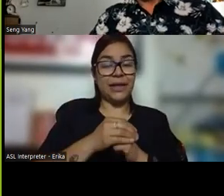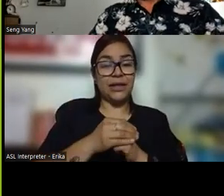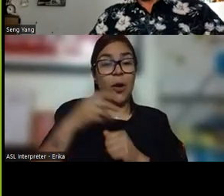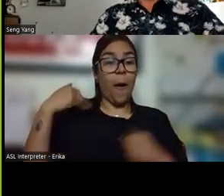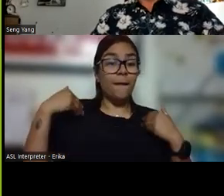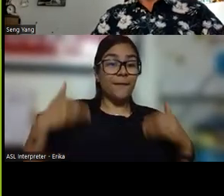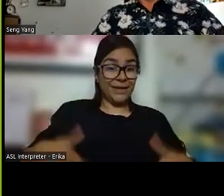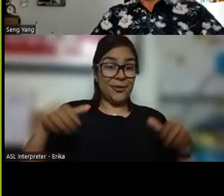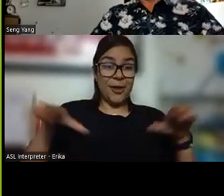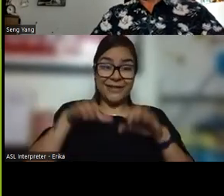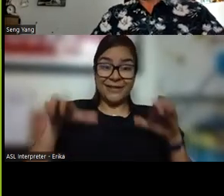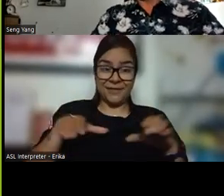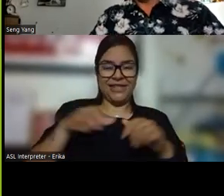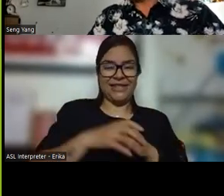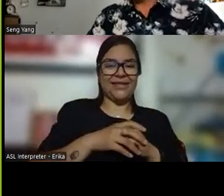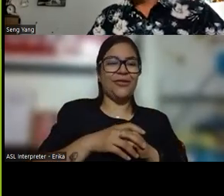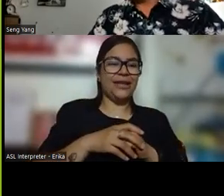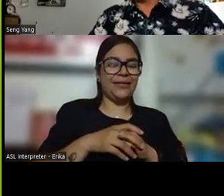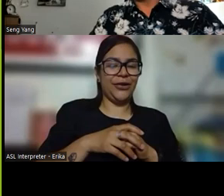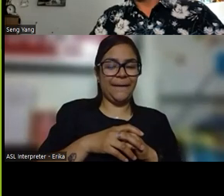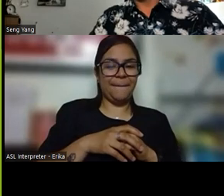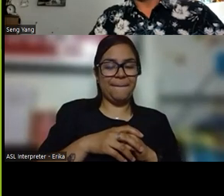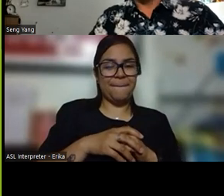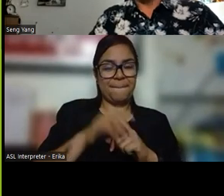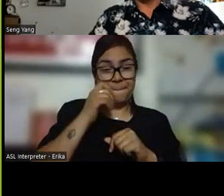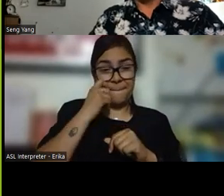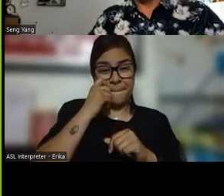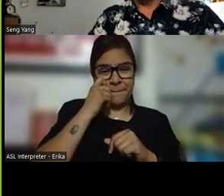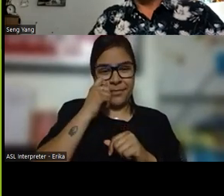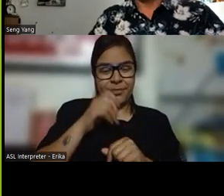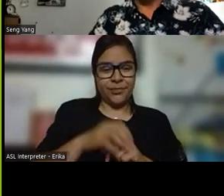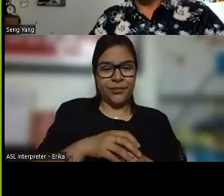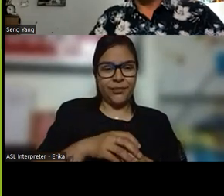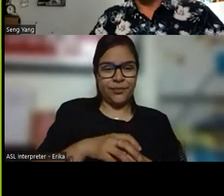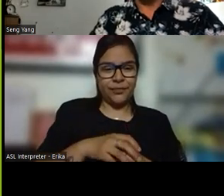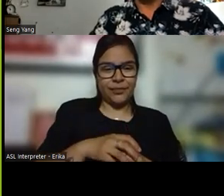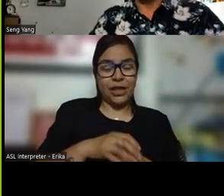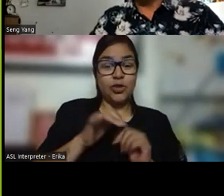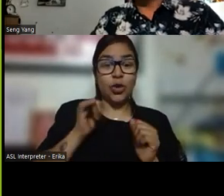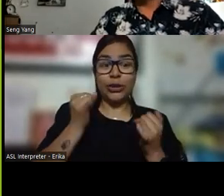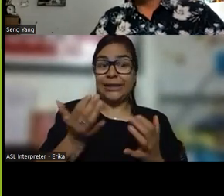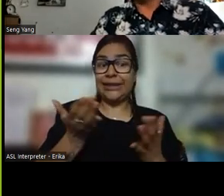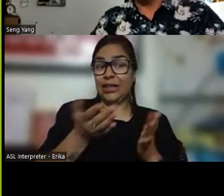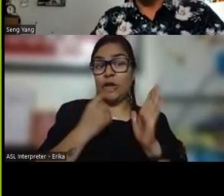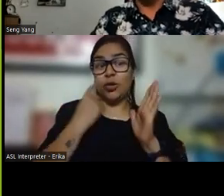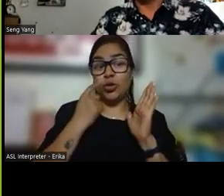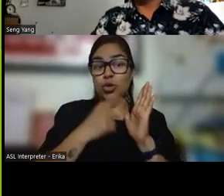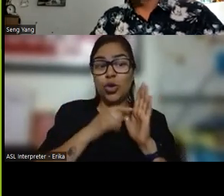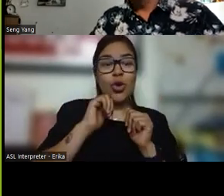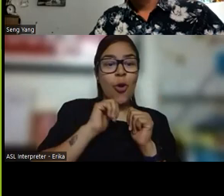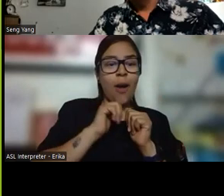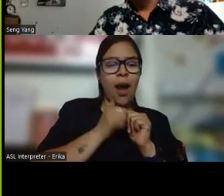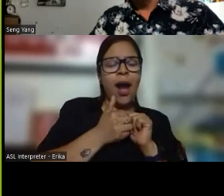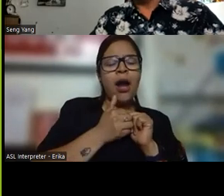This is physical activity, back to where we came from. Our parents are working pretty hard in the field and